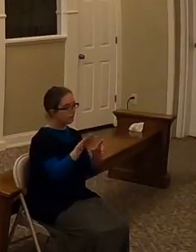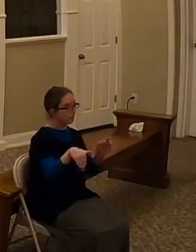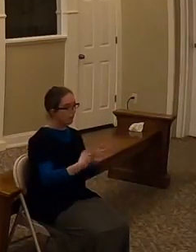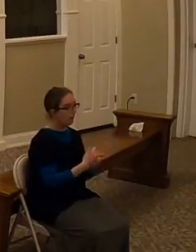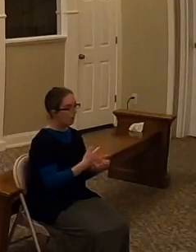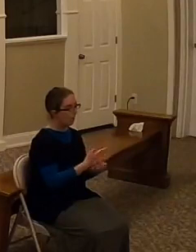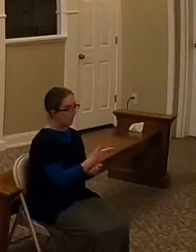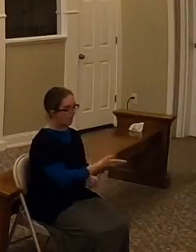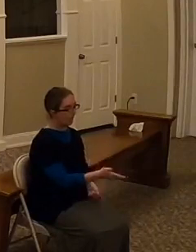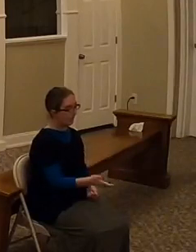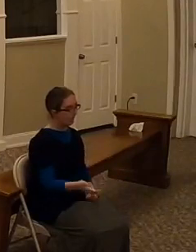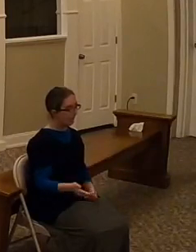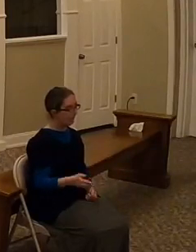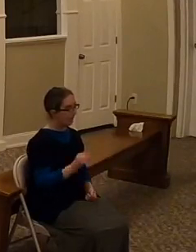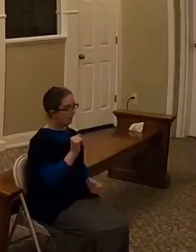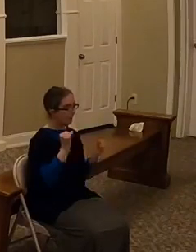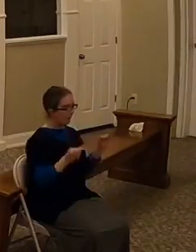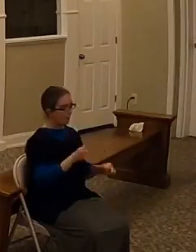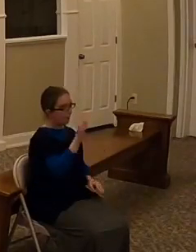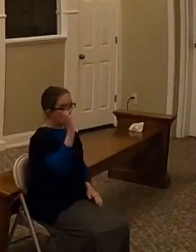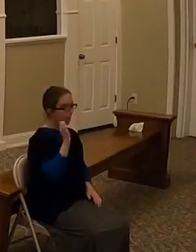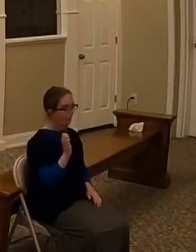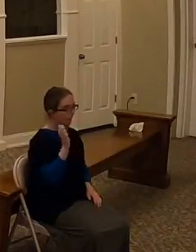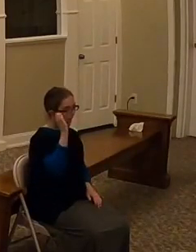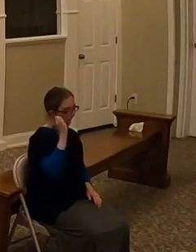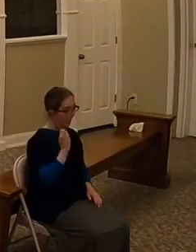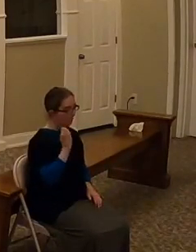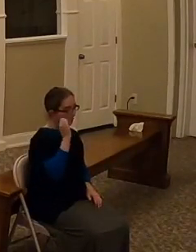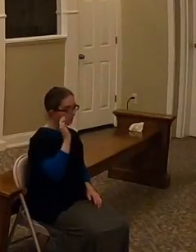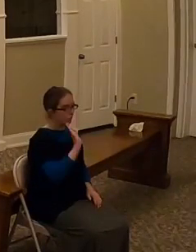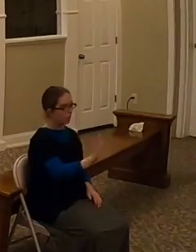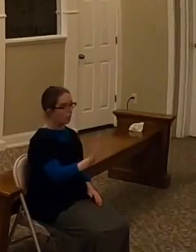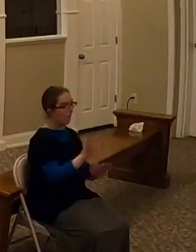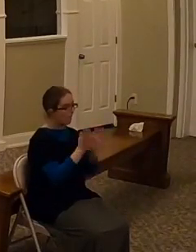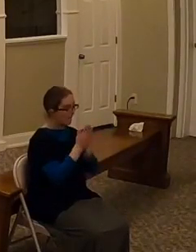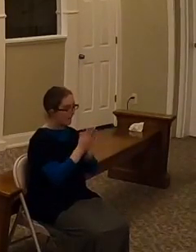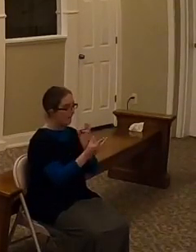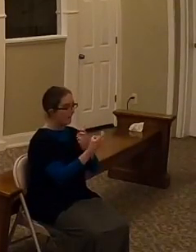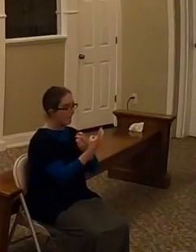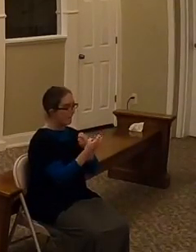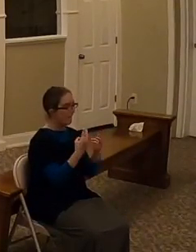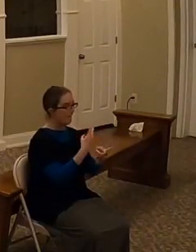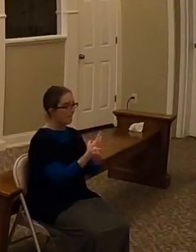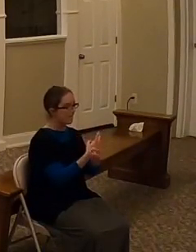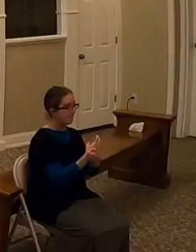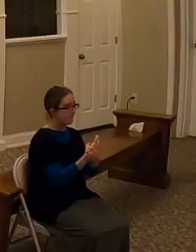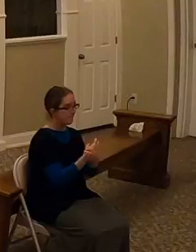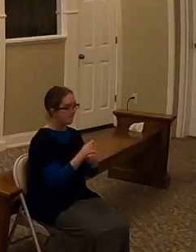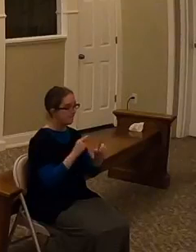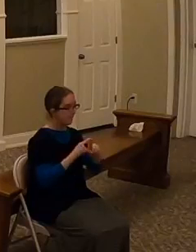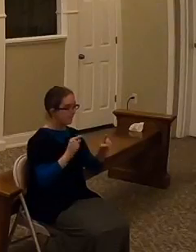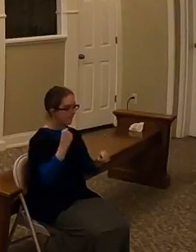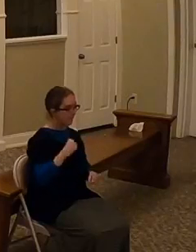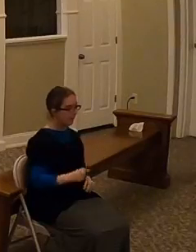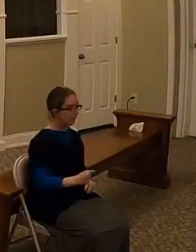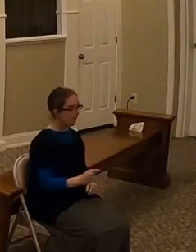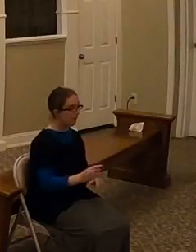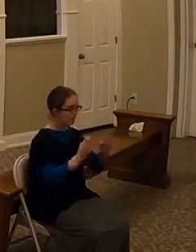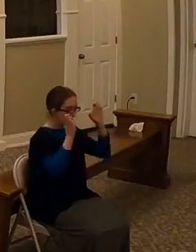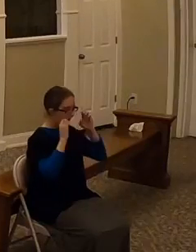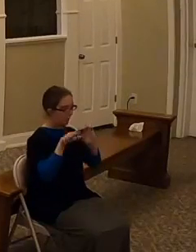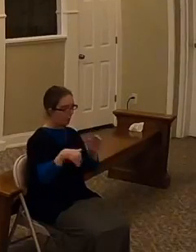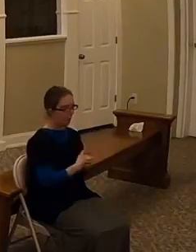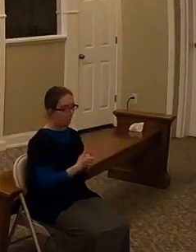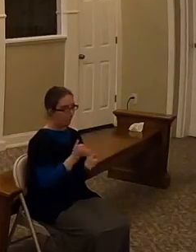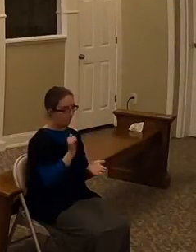things. If you'll exercise your prayer bones, instead of going to the gym and exercising and all